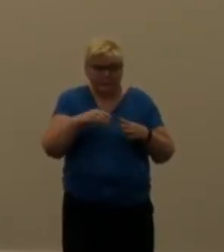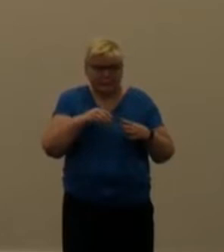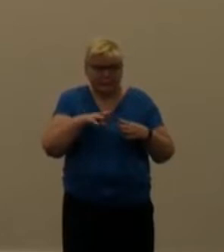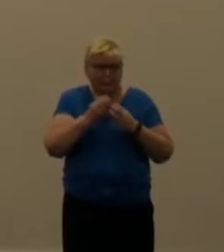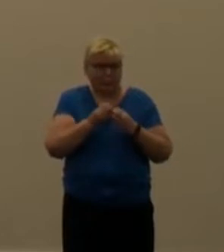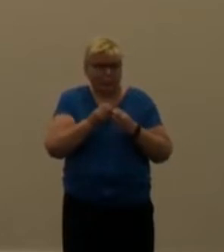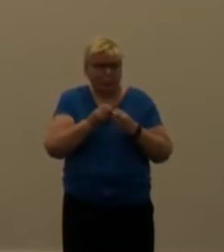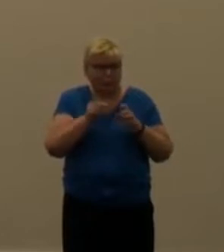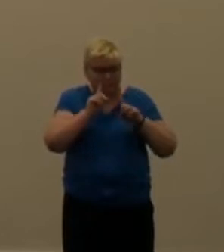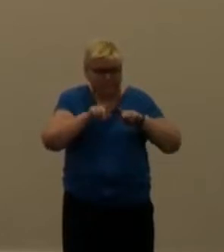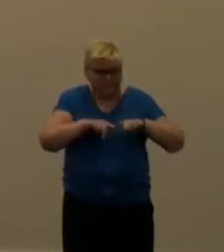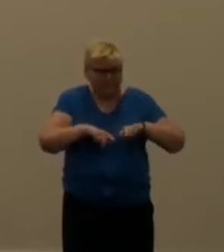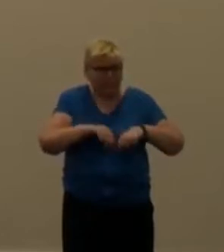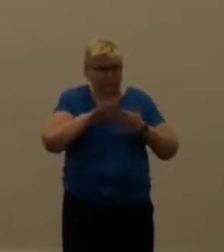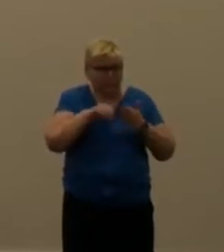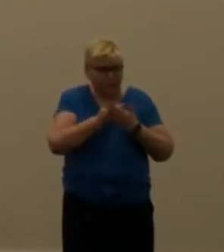all the different artifacts